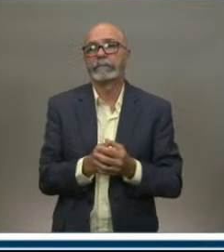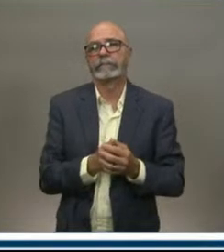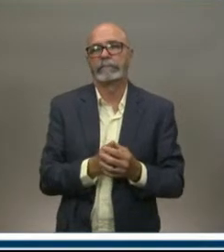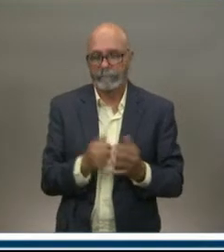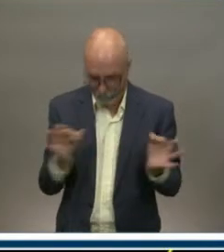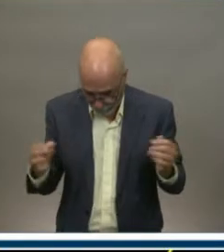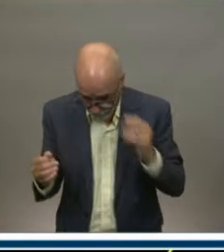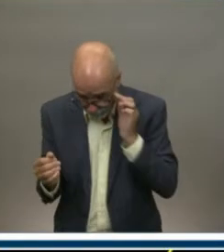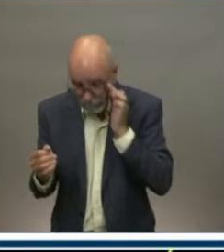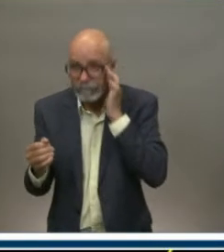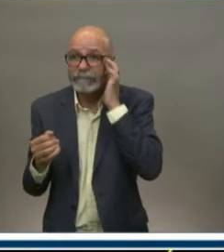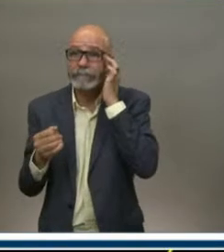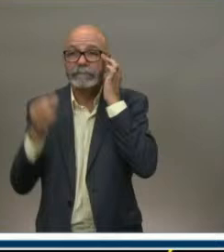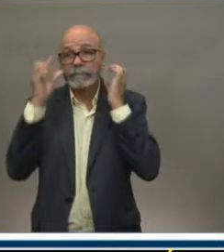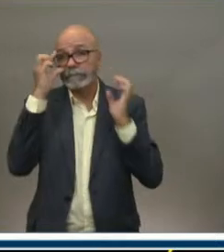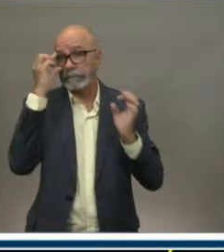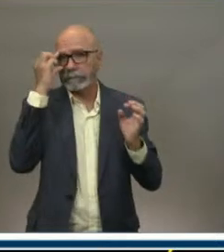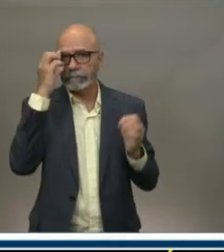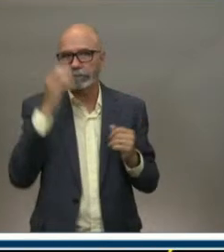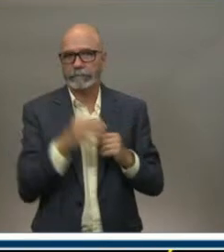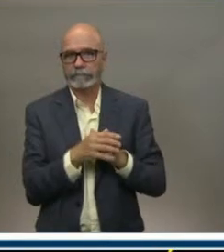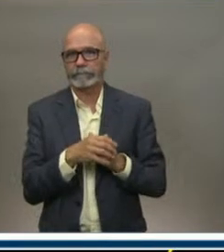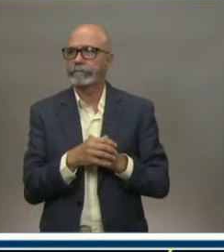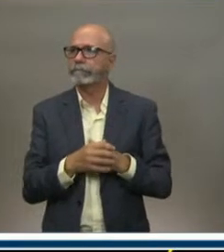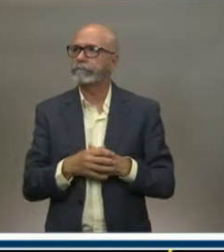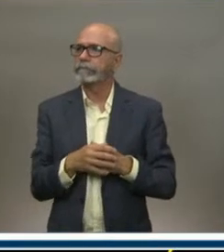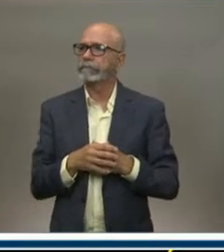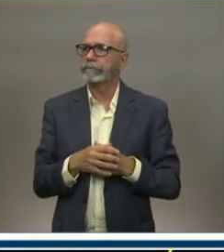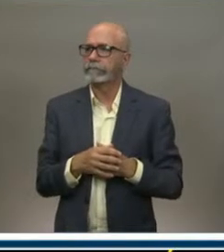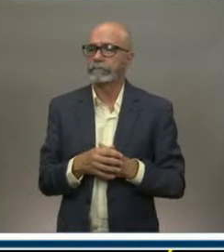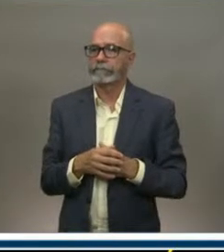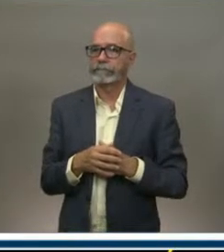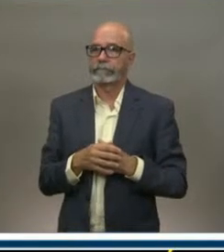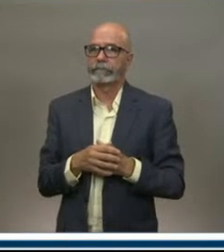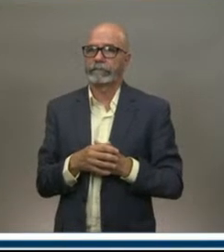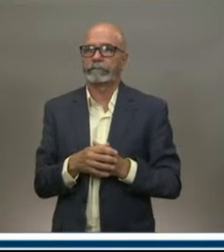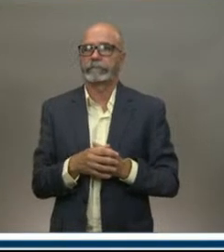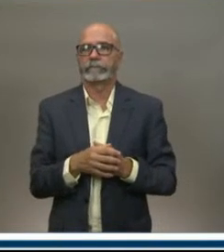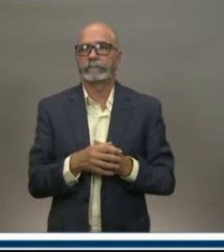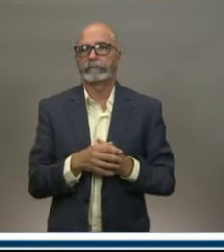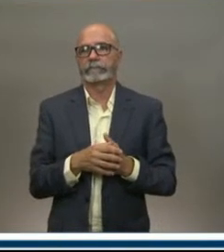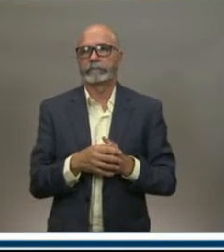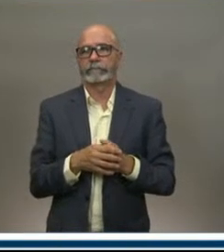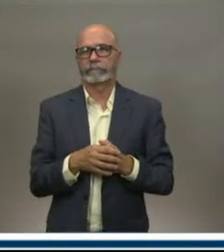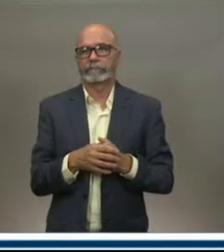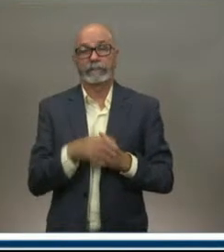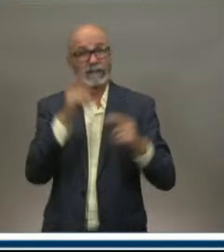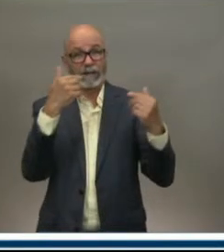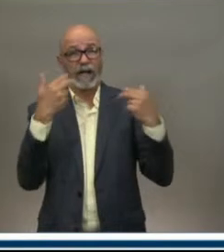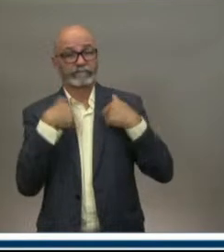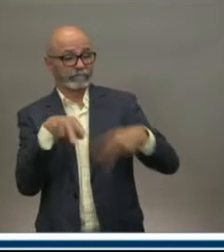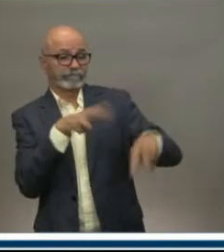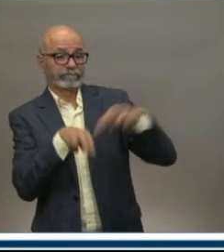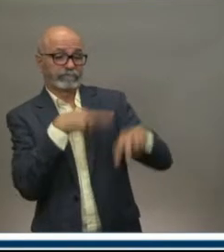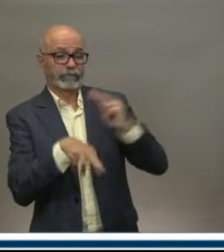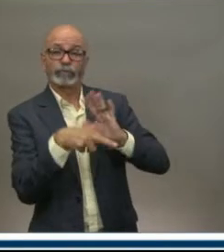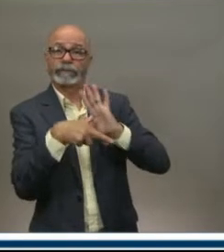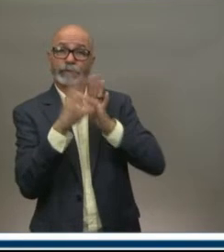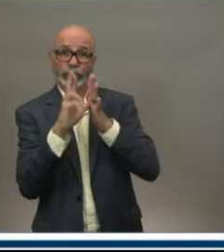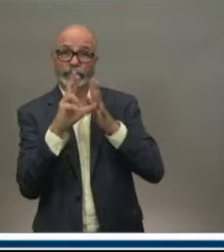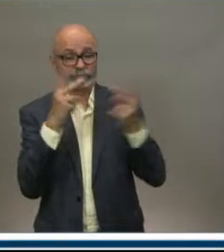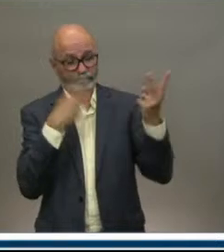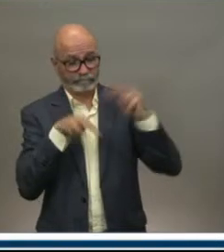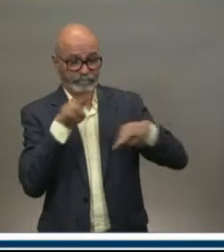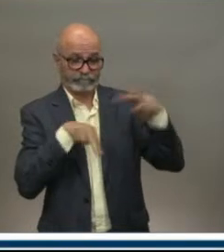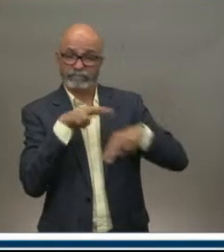this, the province faced some criticism over opting for a review rather than a public inquiry into the matter, and there are